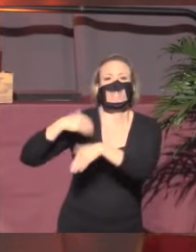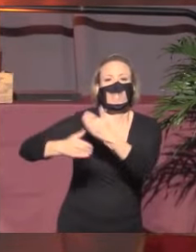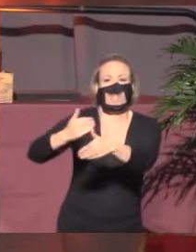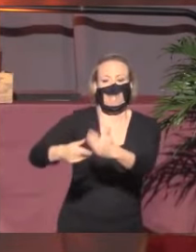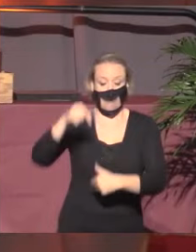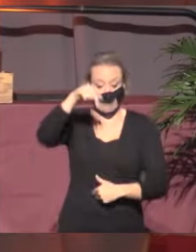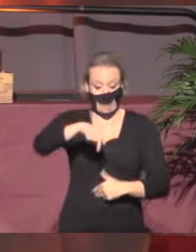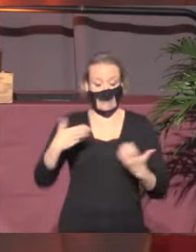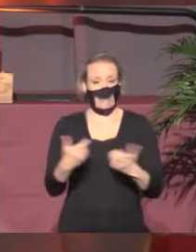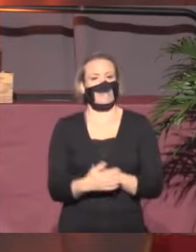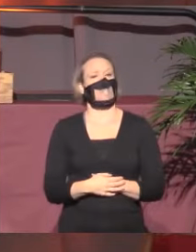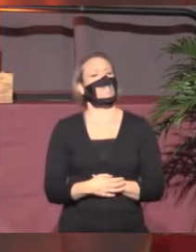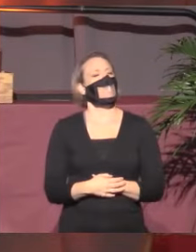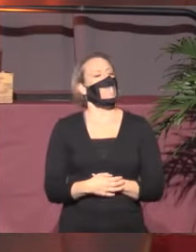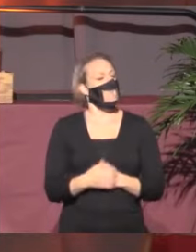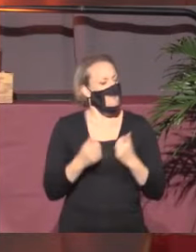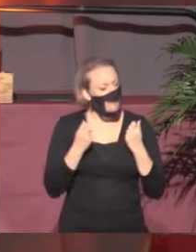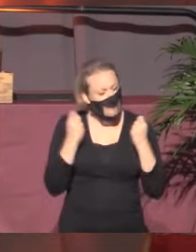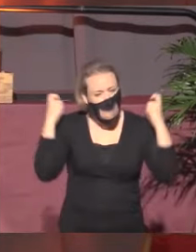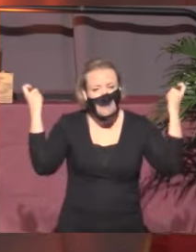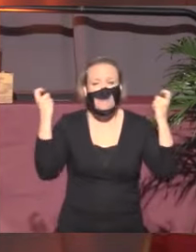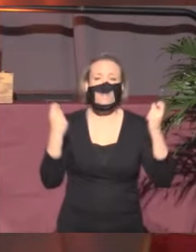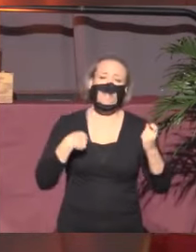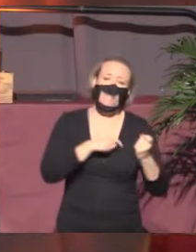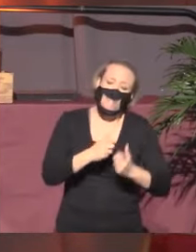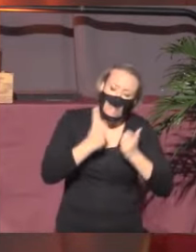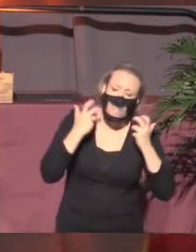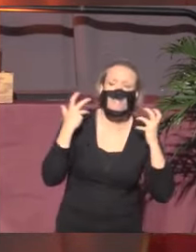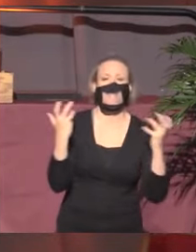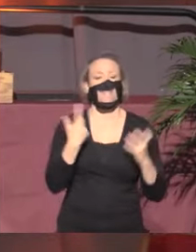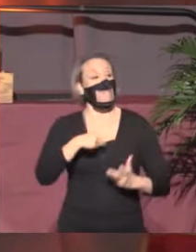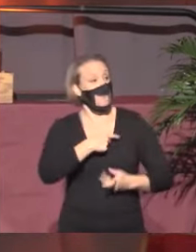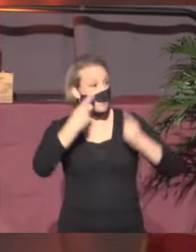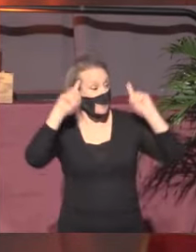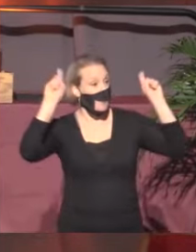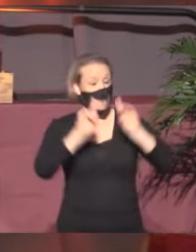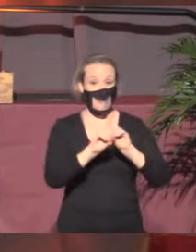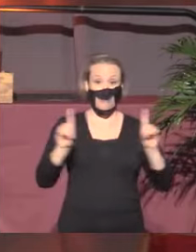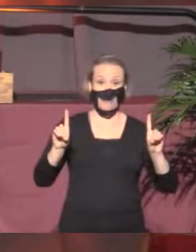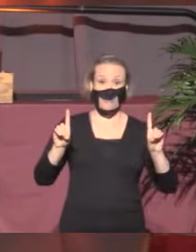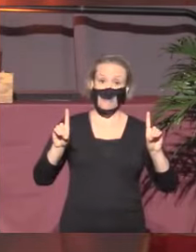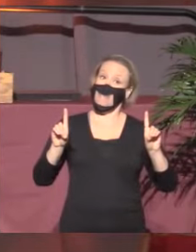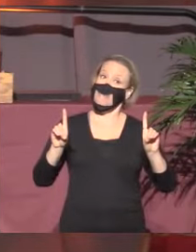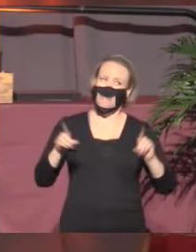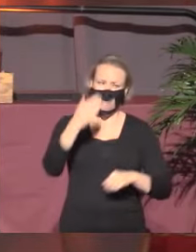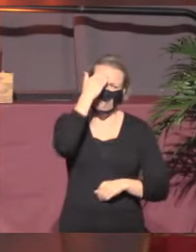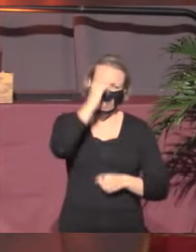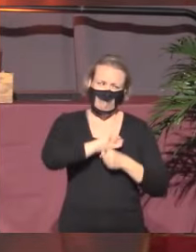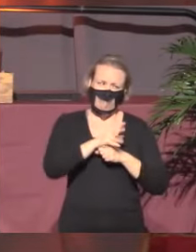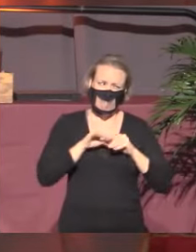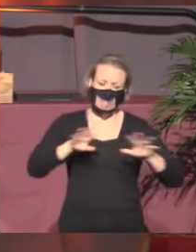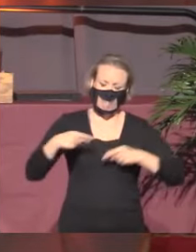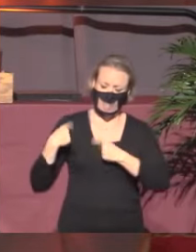have so much to celebrate. We have accomplished these degrees under conditions of struggle